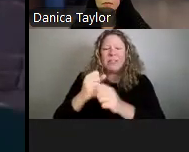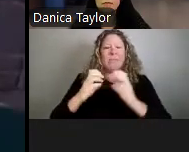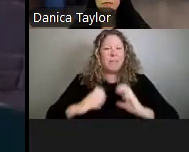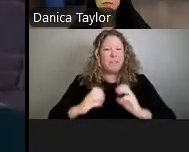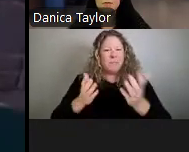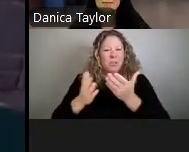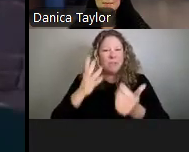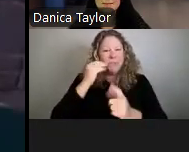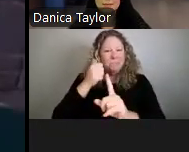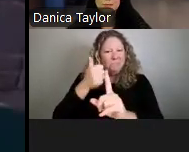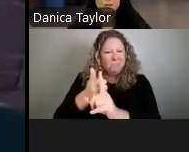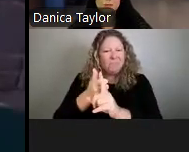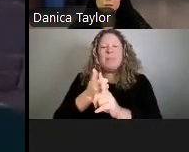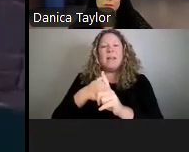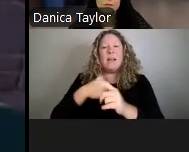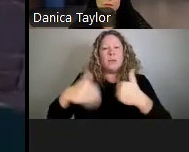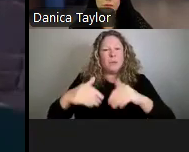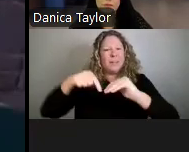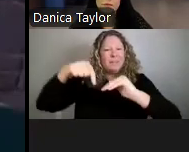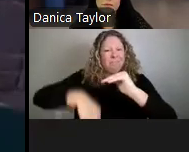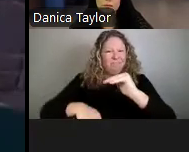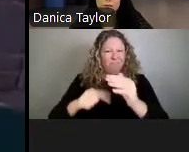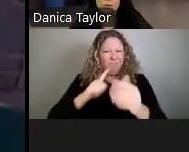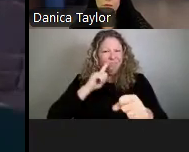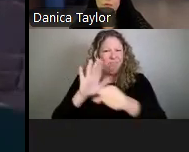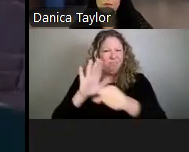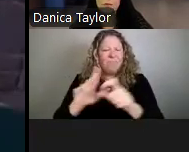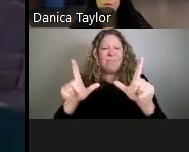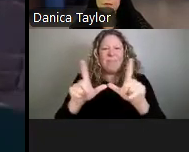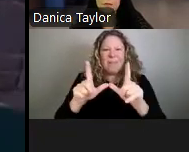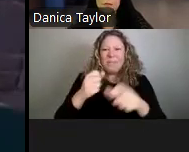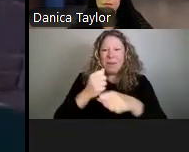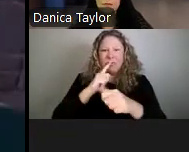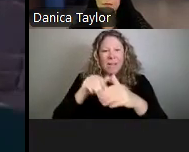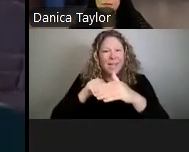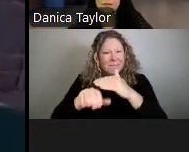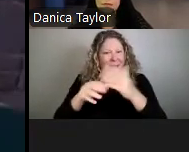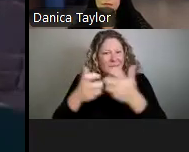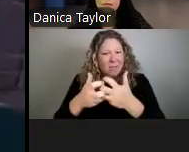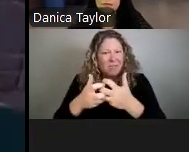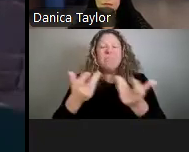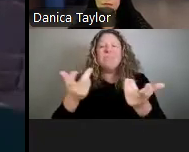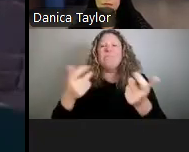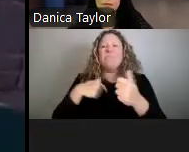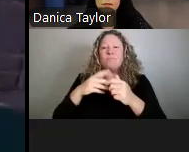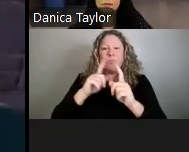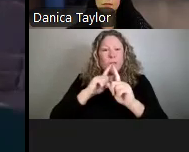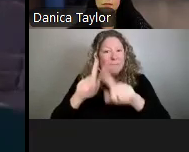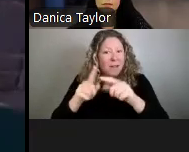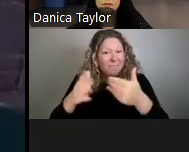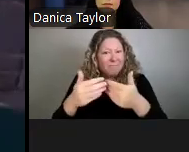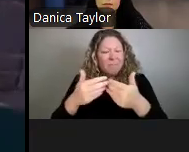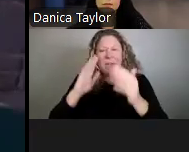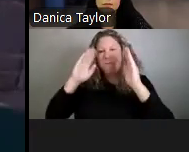experience, she brings a deep commitment to making licensing more accessible, responsive, and centered on the needs of Washington